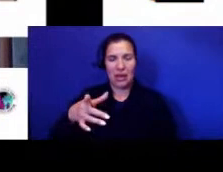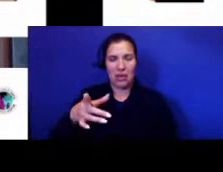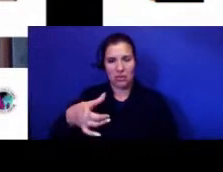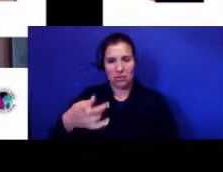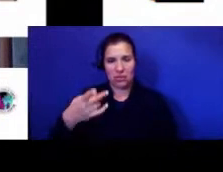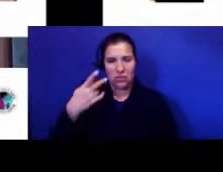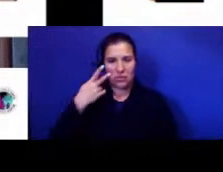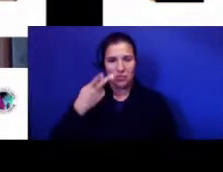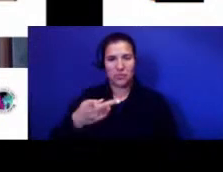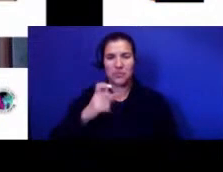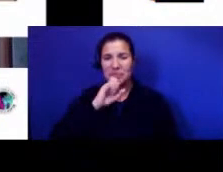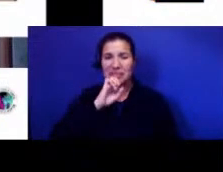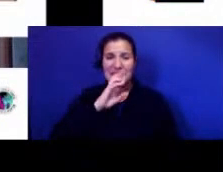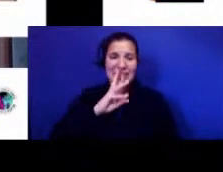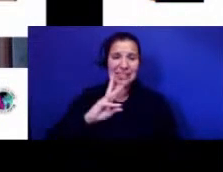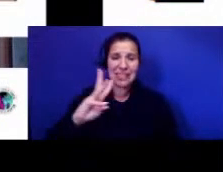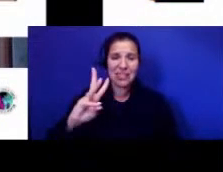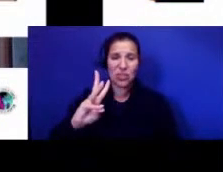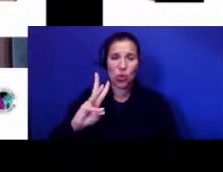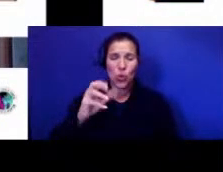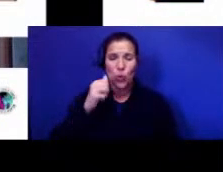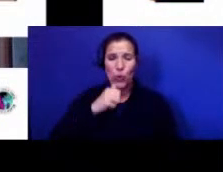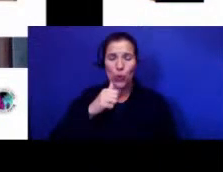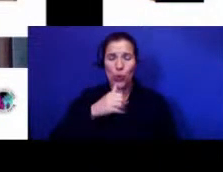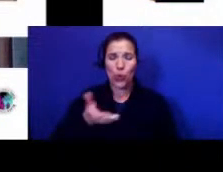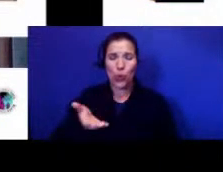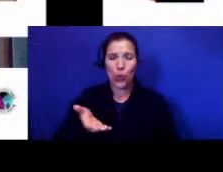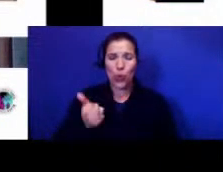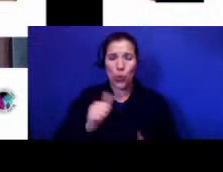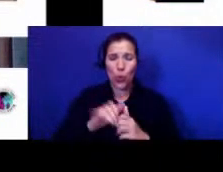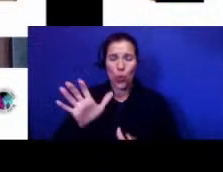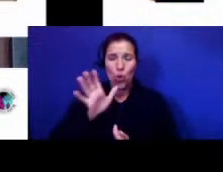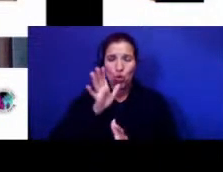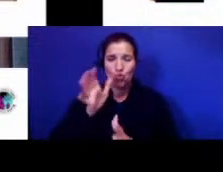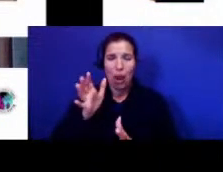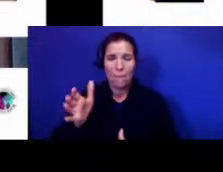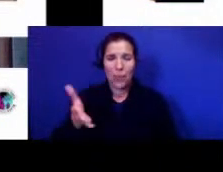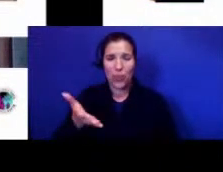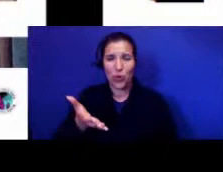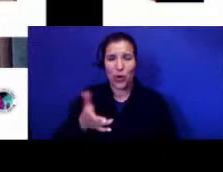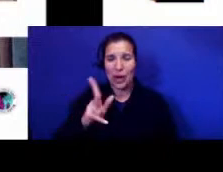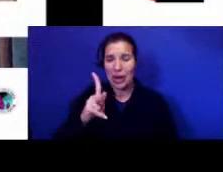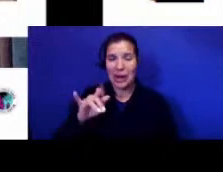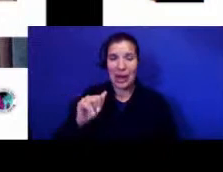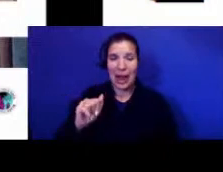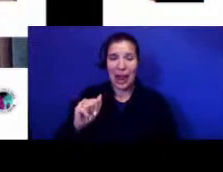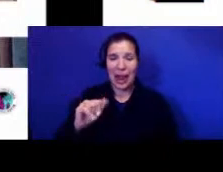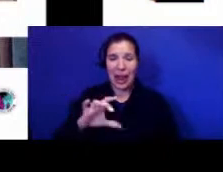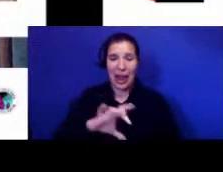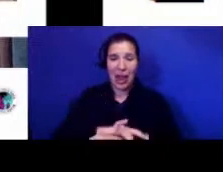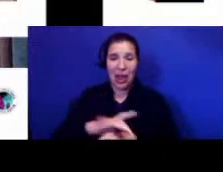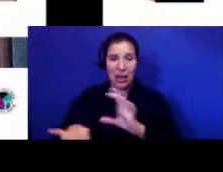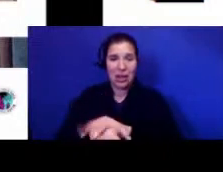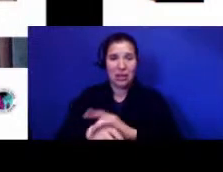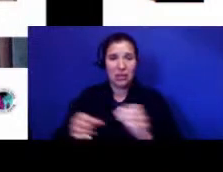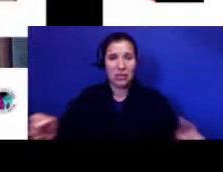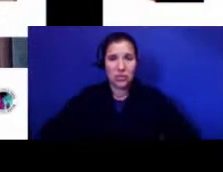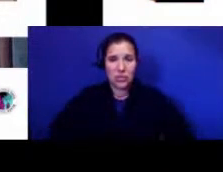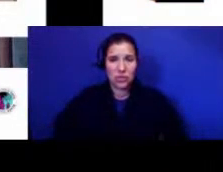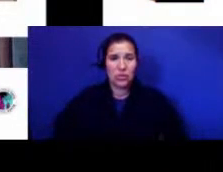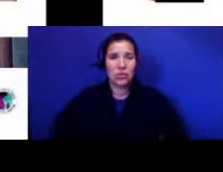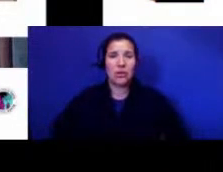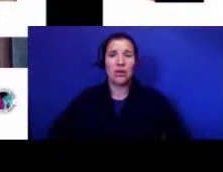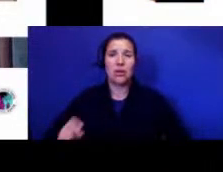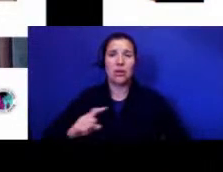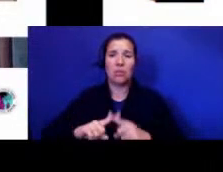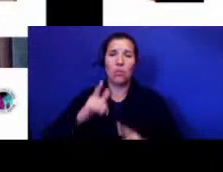Kaya, a 6-year-old who, with her grandmother here. Kaya's tiny wrists were zip tied and she was escorted out